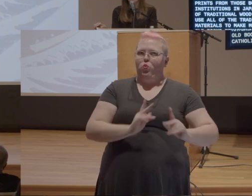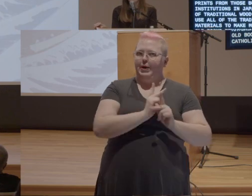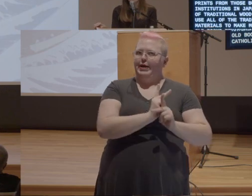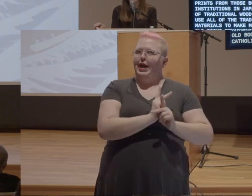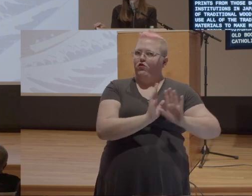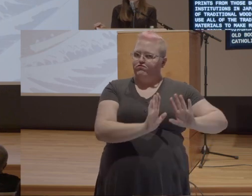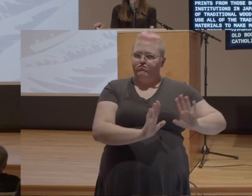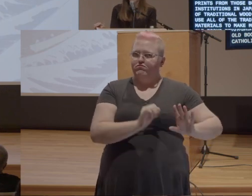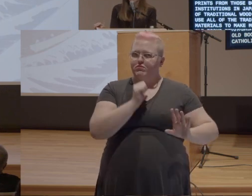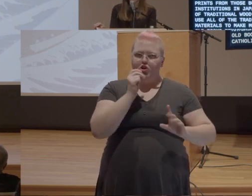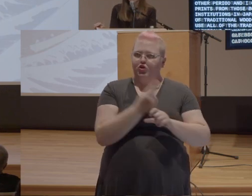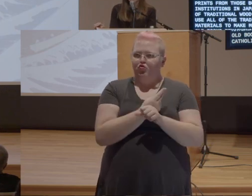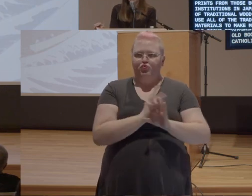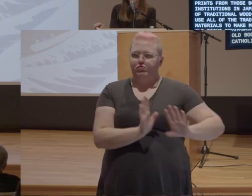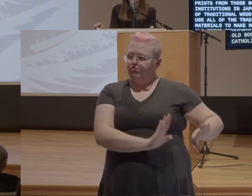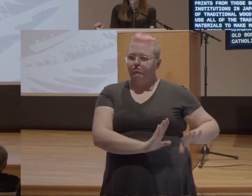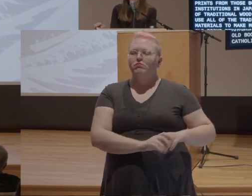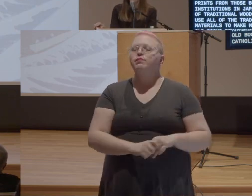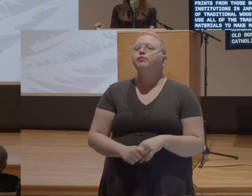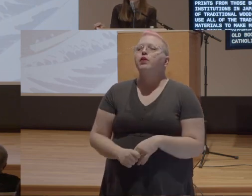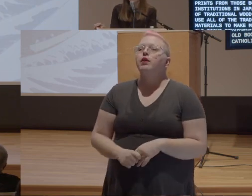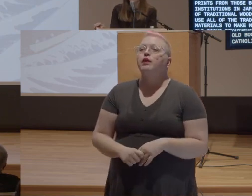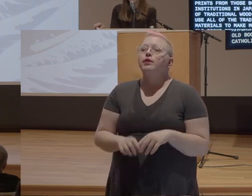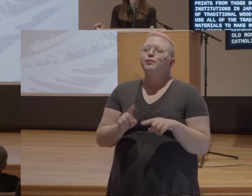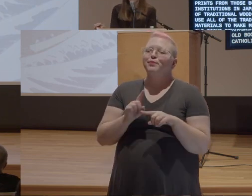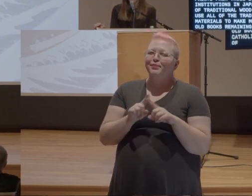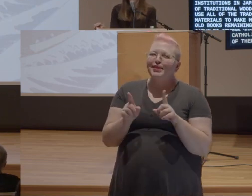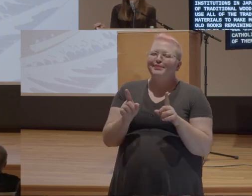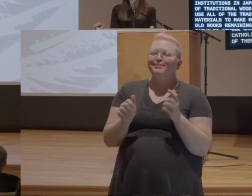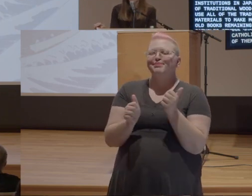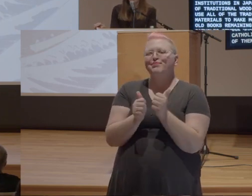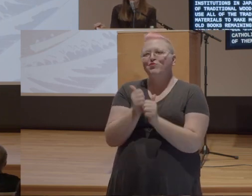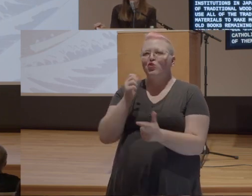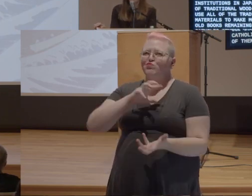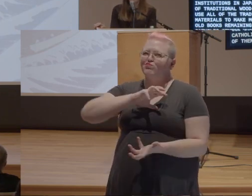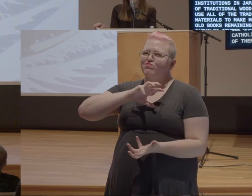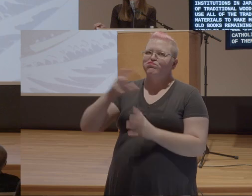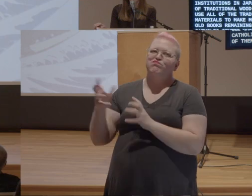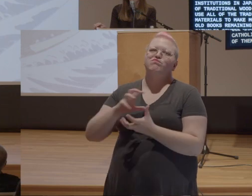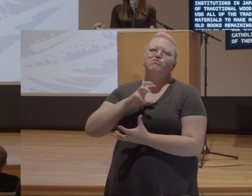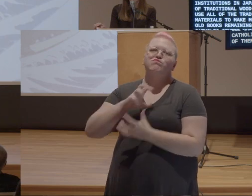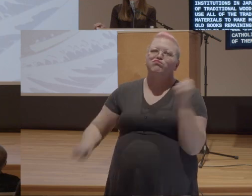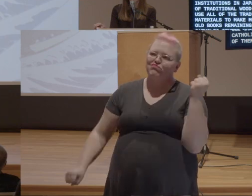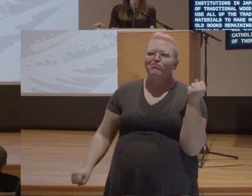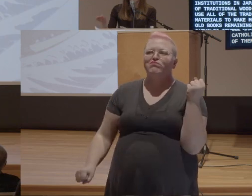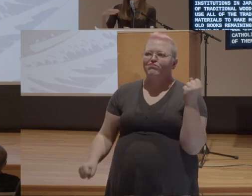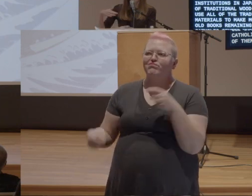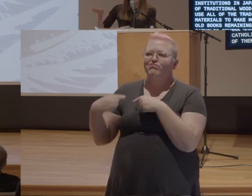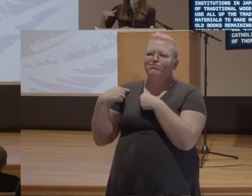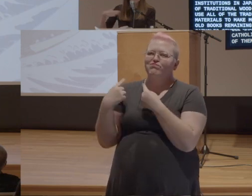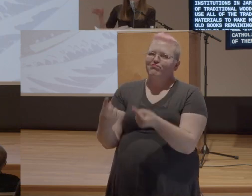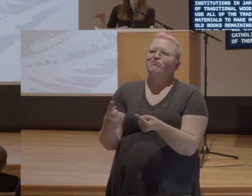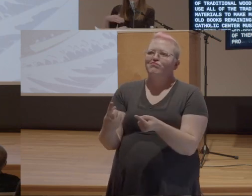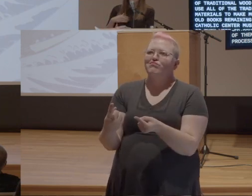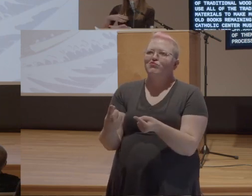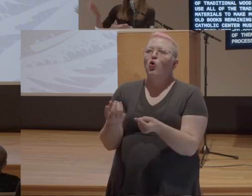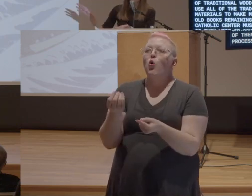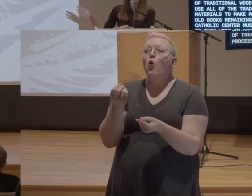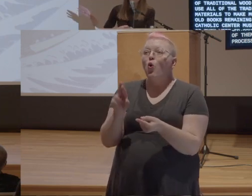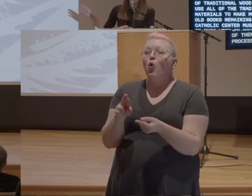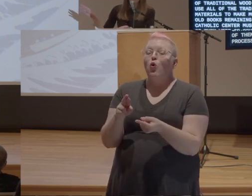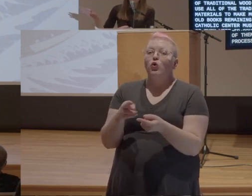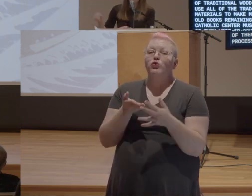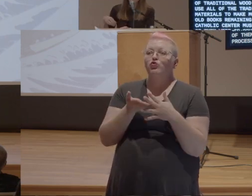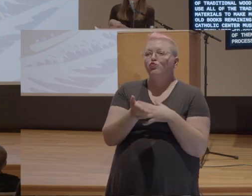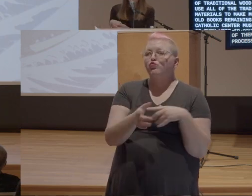museums today. Unfortunately, many of them were, of course, destroyed over time, or in the process of printing, they would be completely